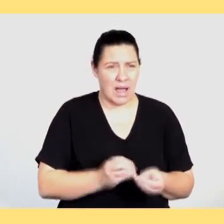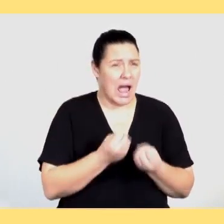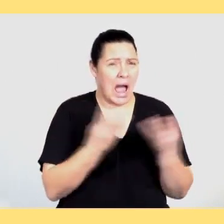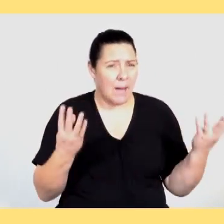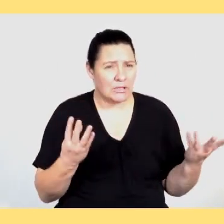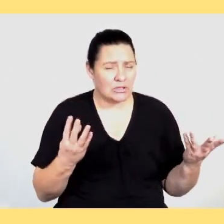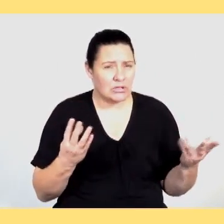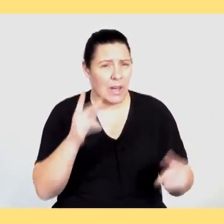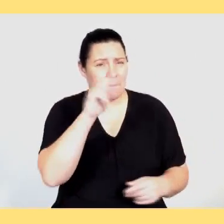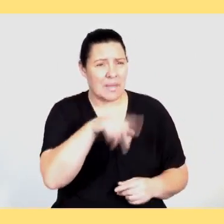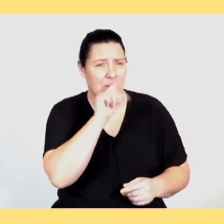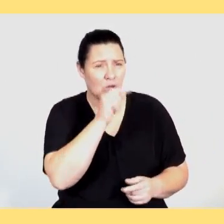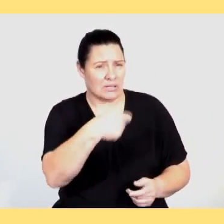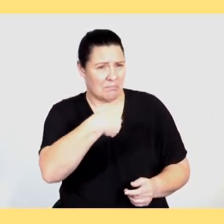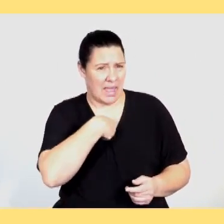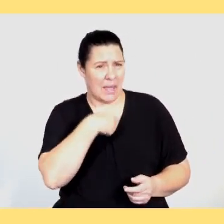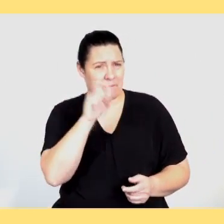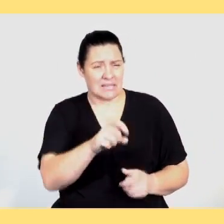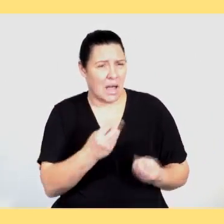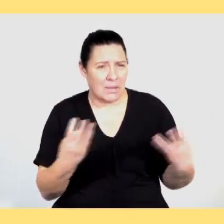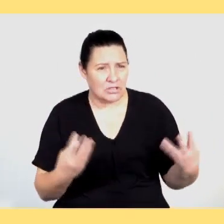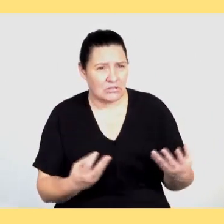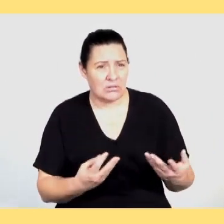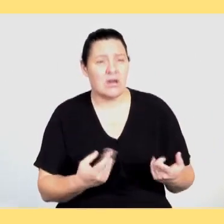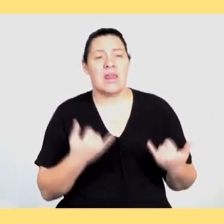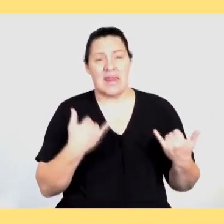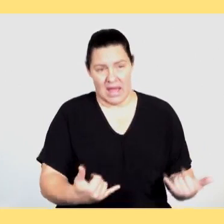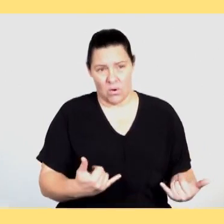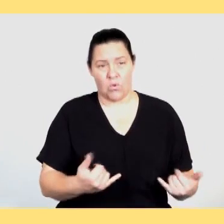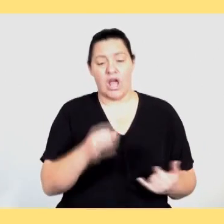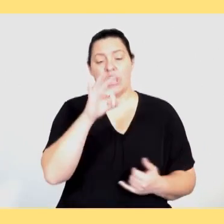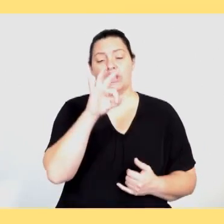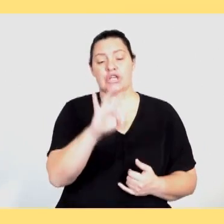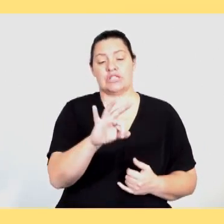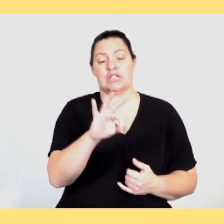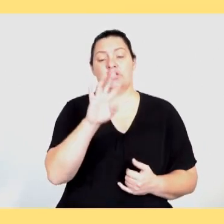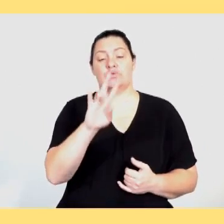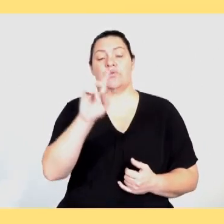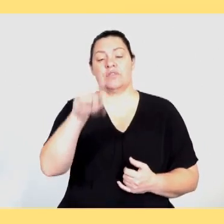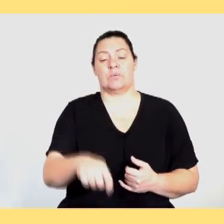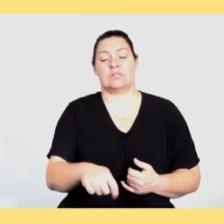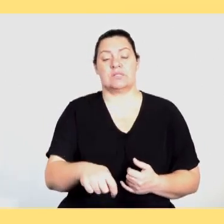total, how much is P Bed owing us now? P Bed will be owing us